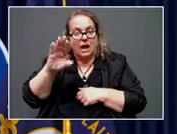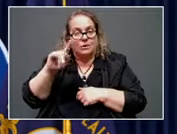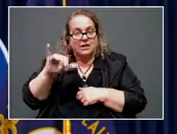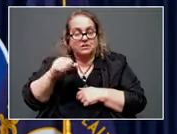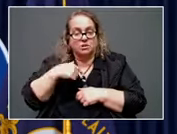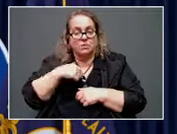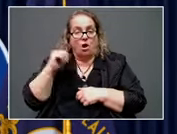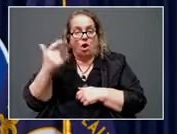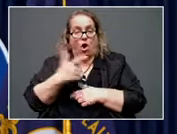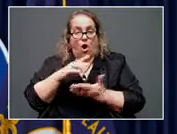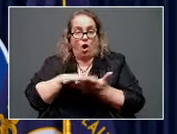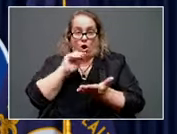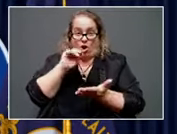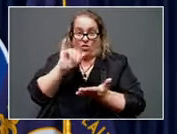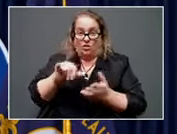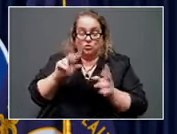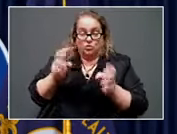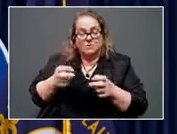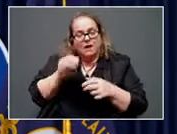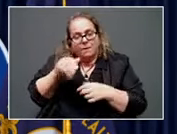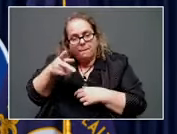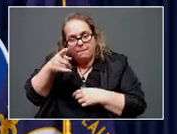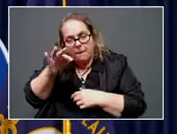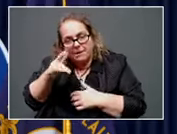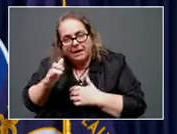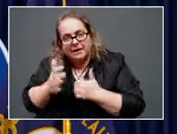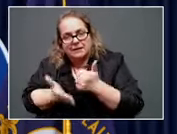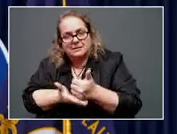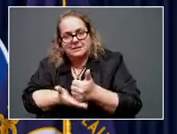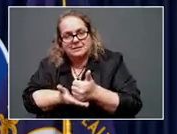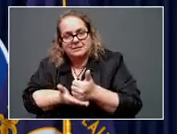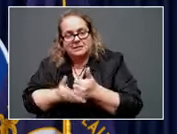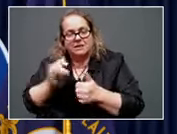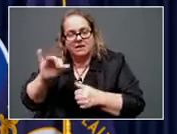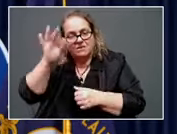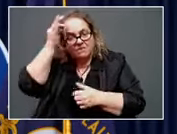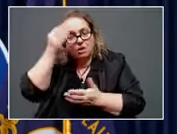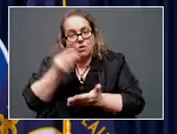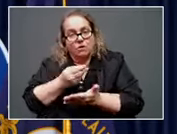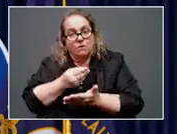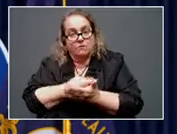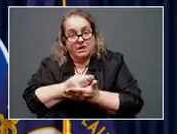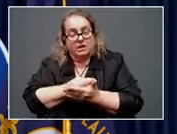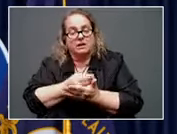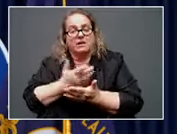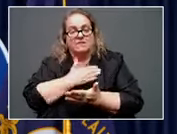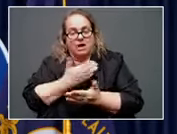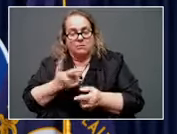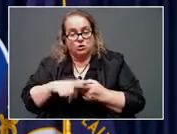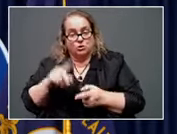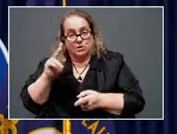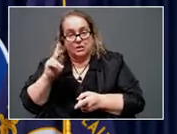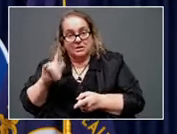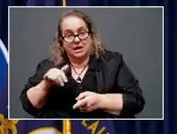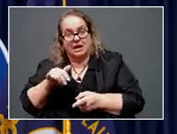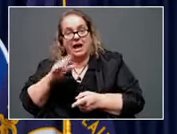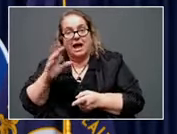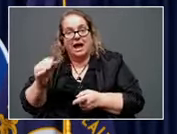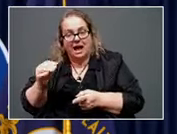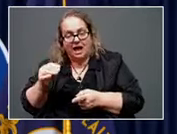public assistance. And that's federal funding being available to the Commonwealth, the state itself, and eligible local